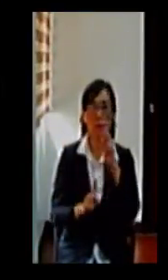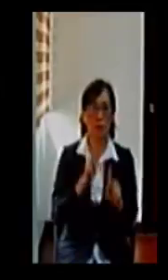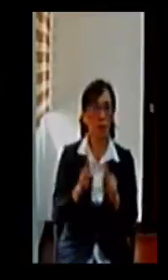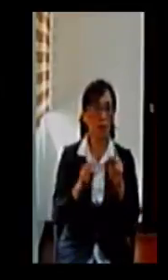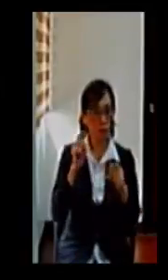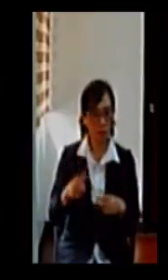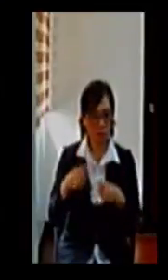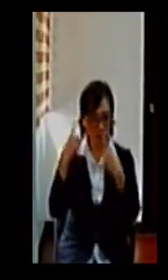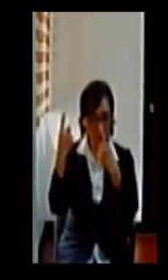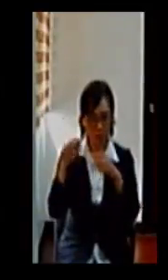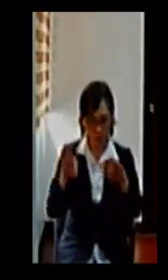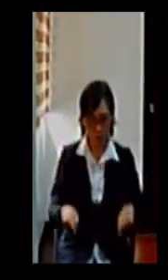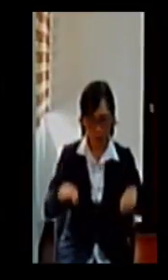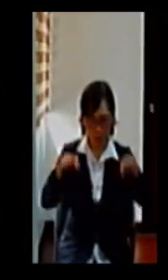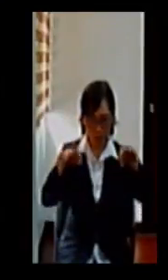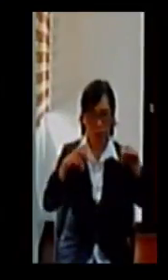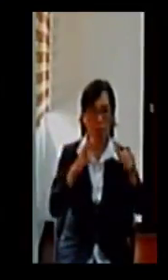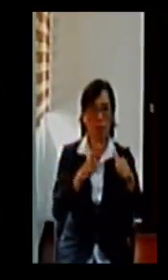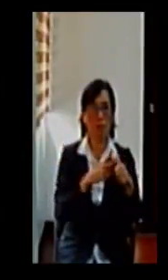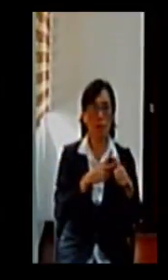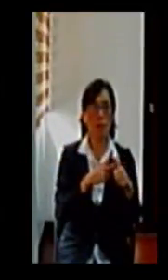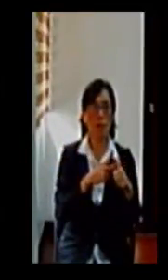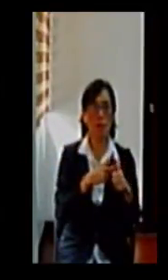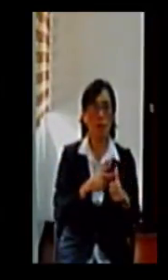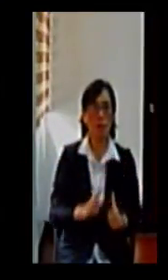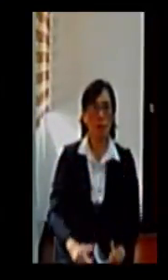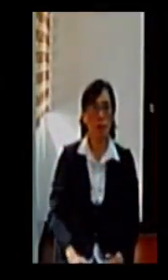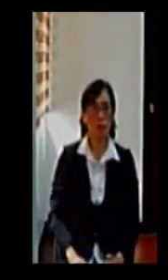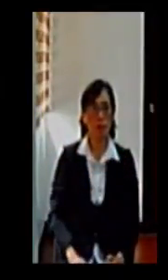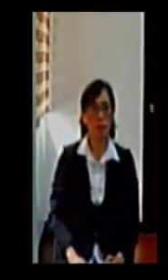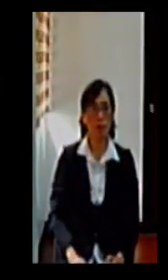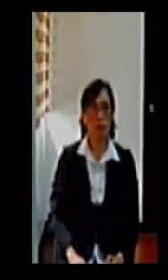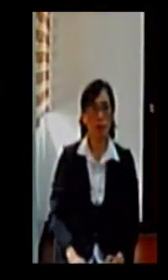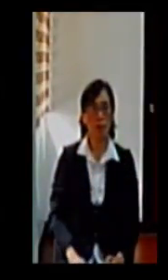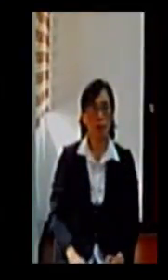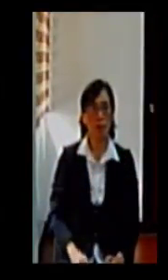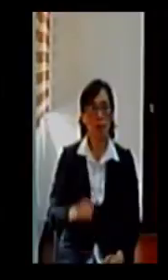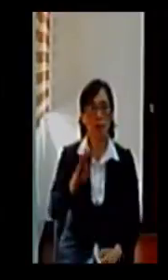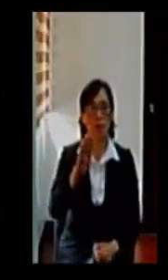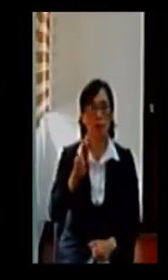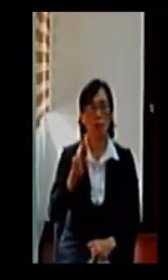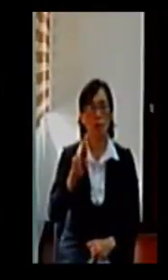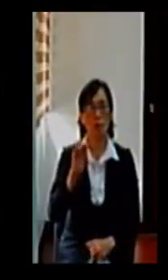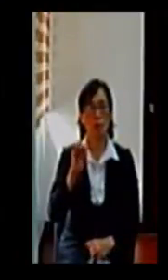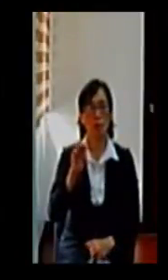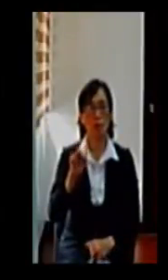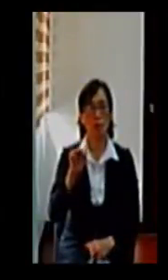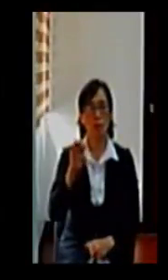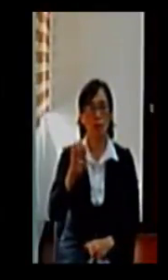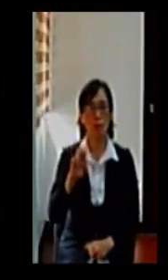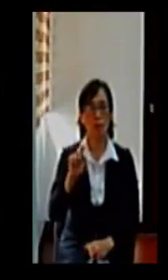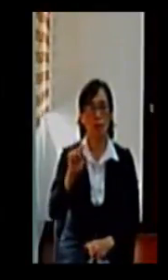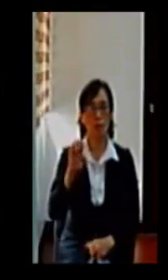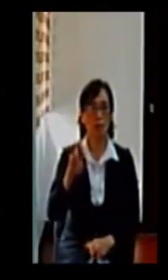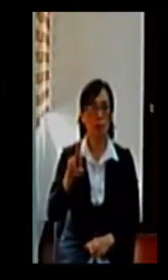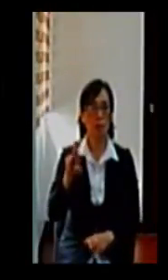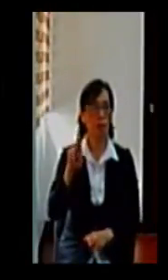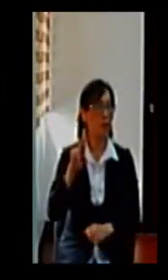because of flooding. The second, our barometers, biodiversity will be gone.